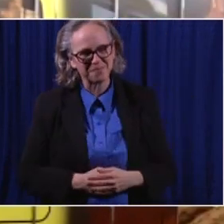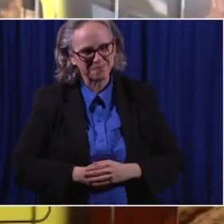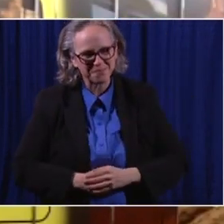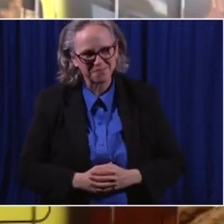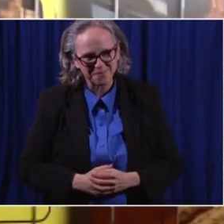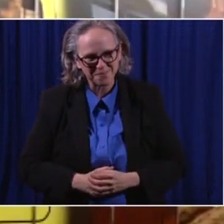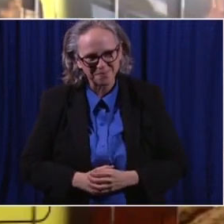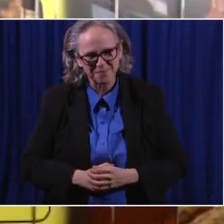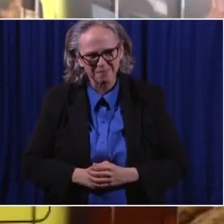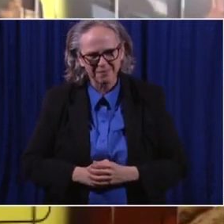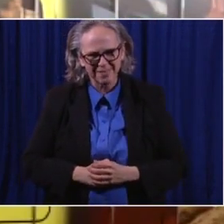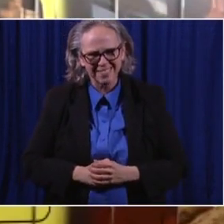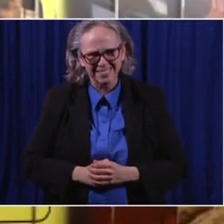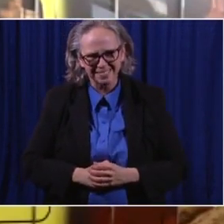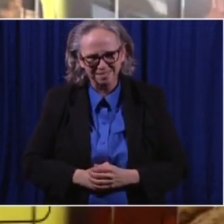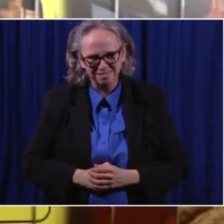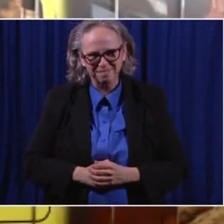Ouch.